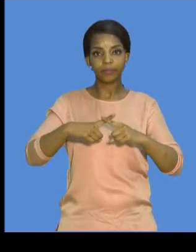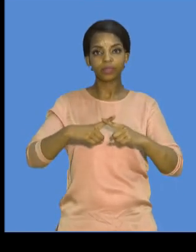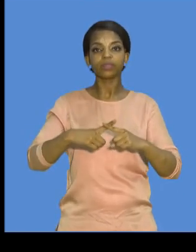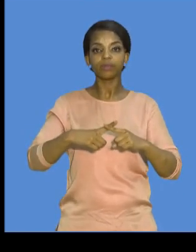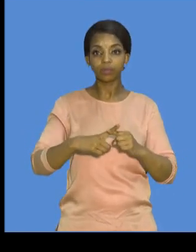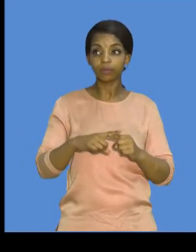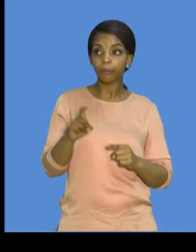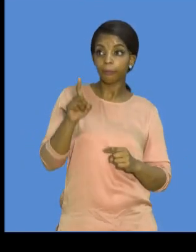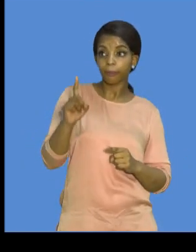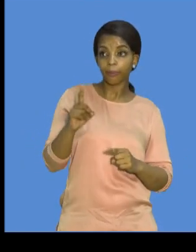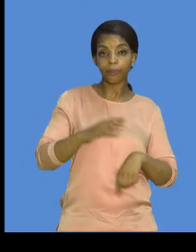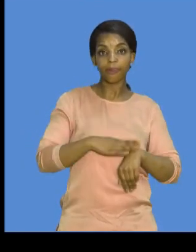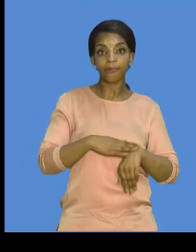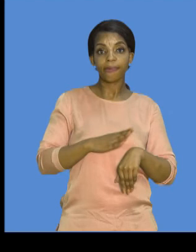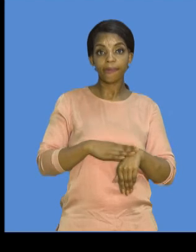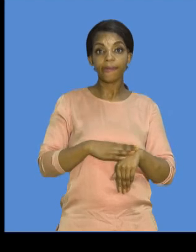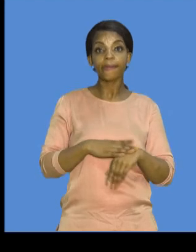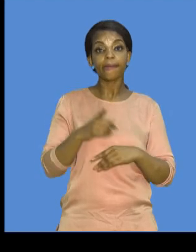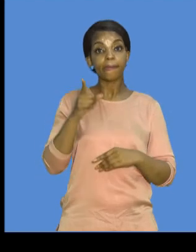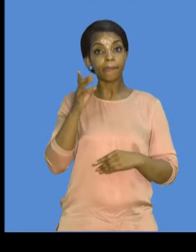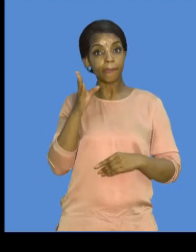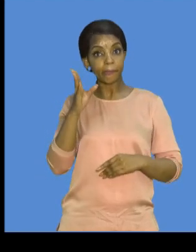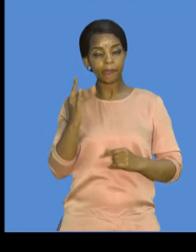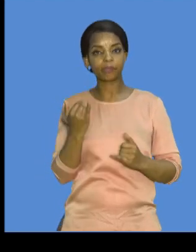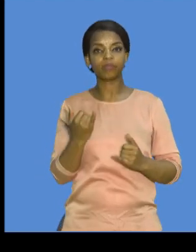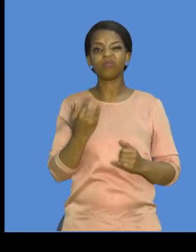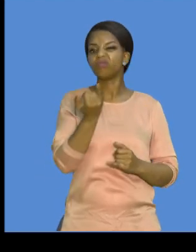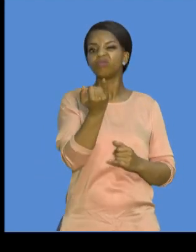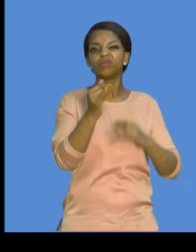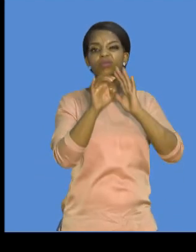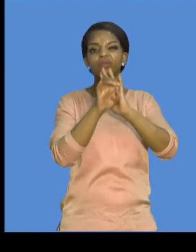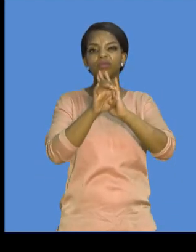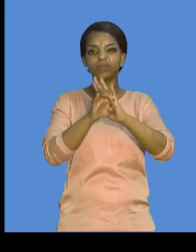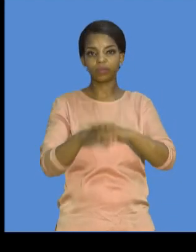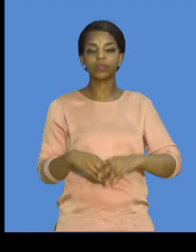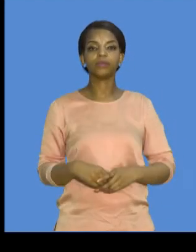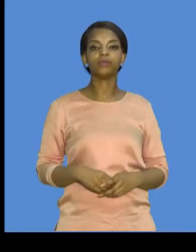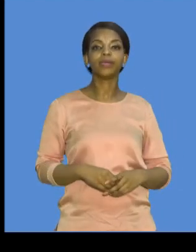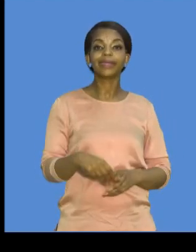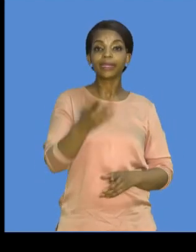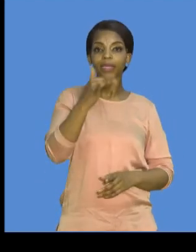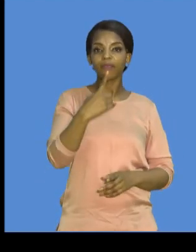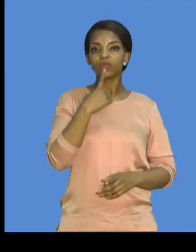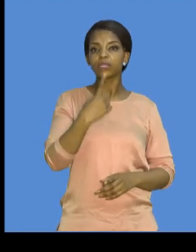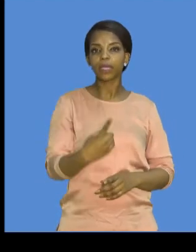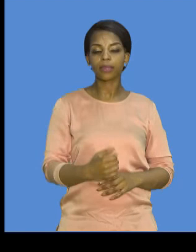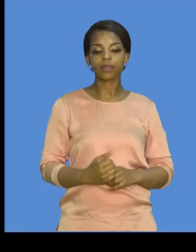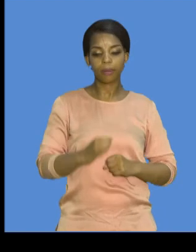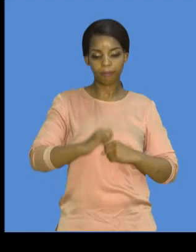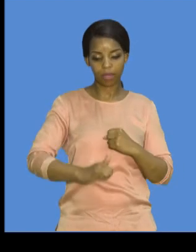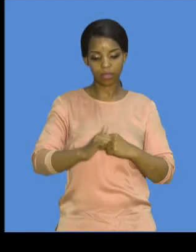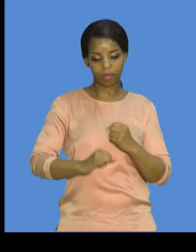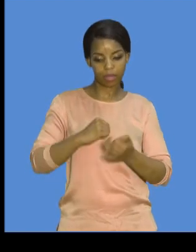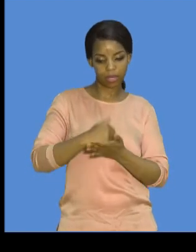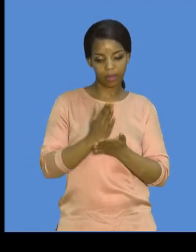the compounding period. So, for example, if it is compounded monthly, this would